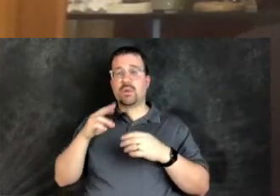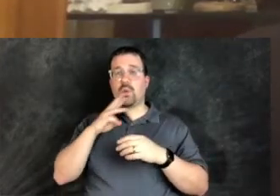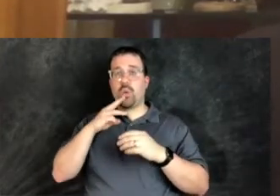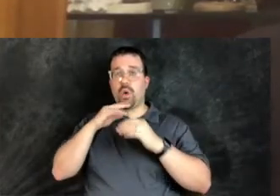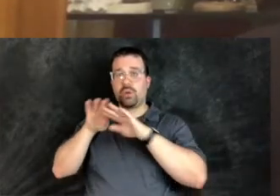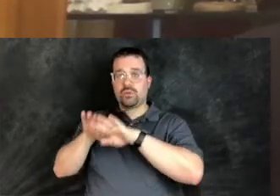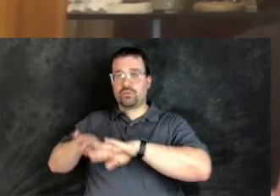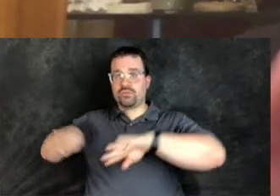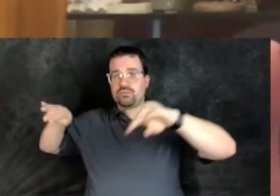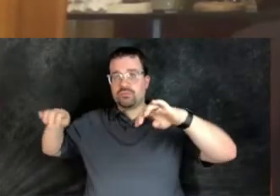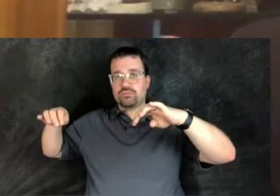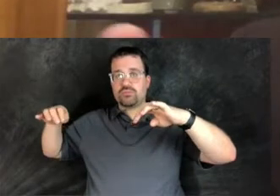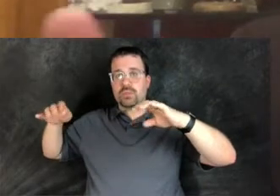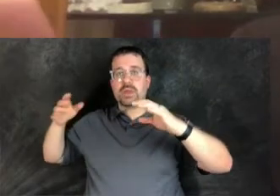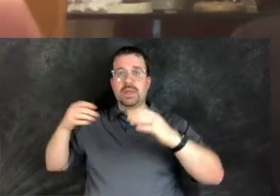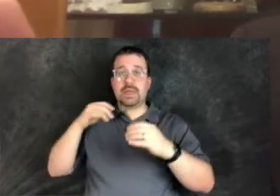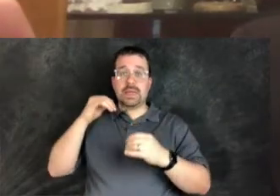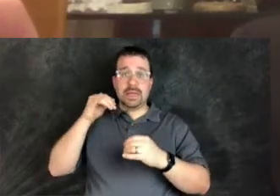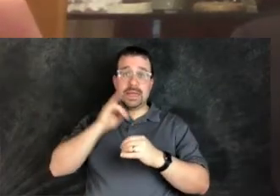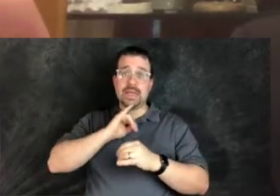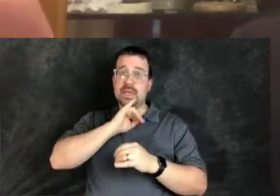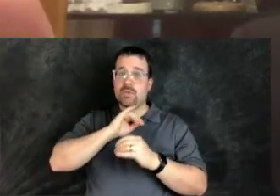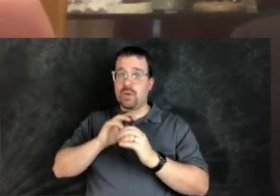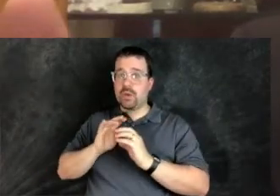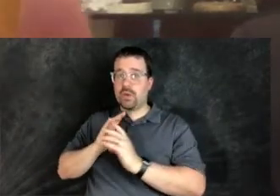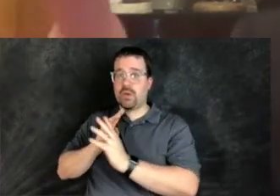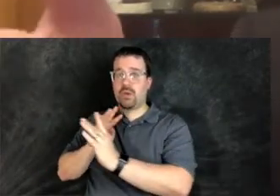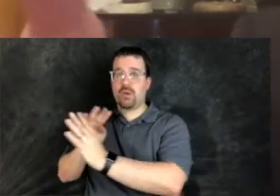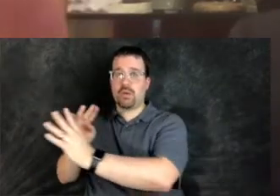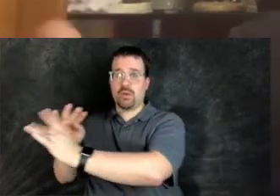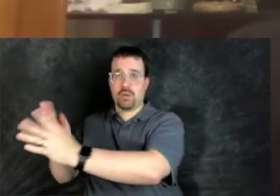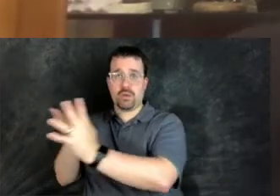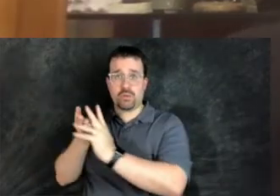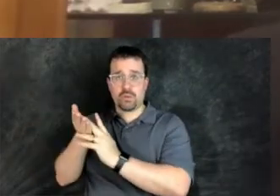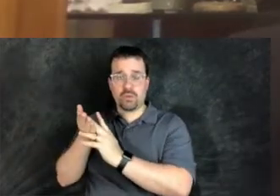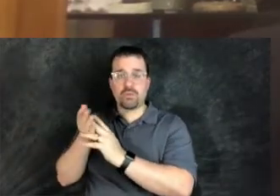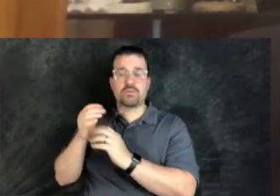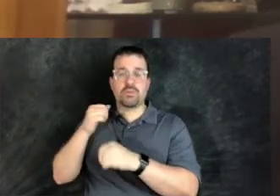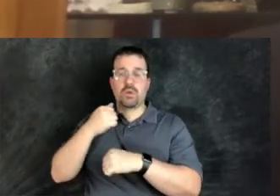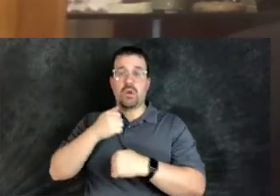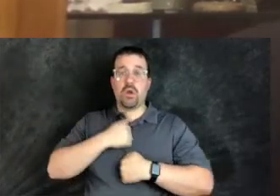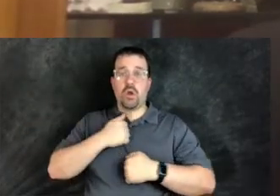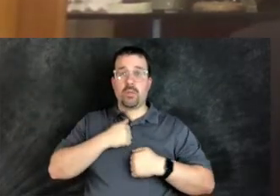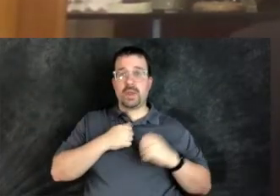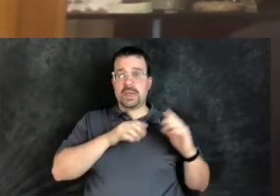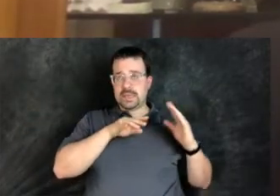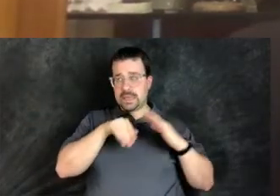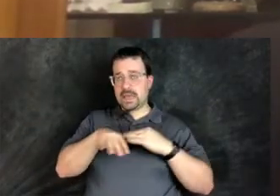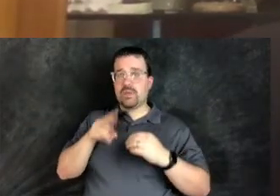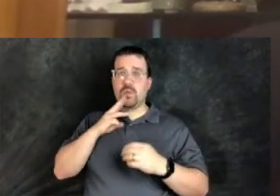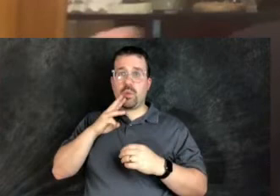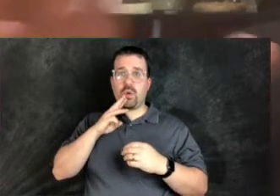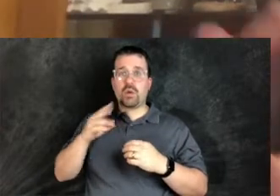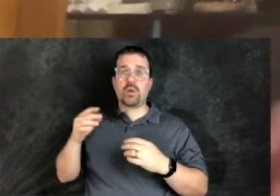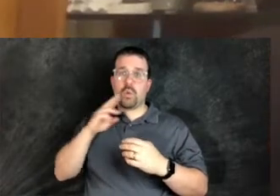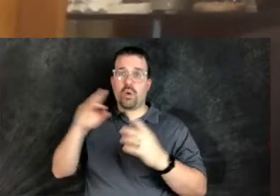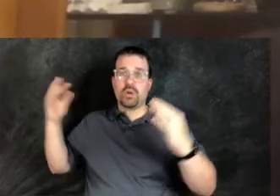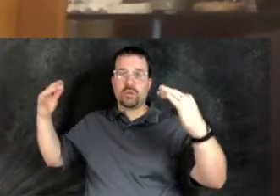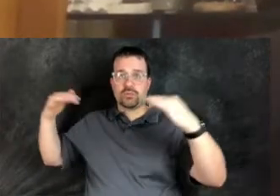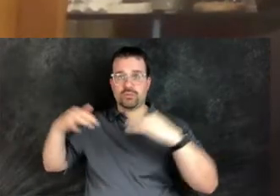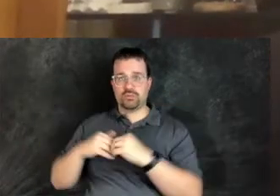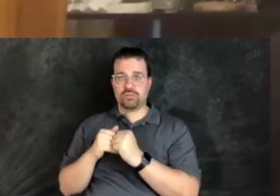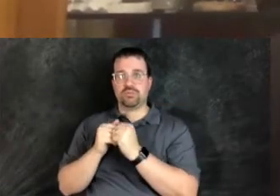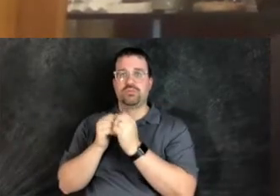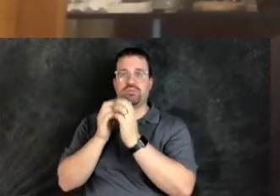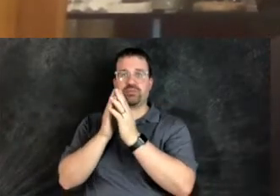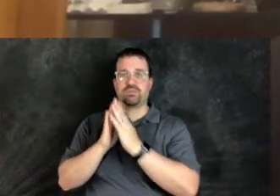were parted, and Israel passed through. And then as the armies entered the waters